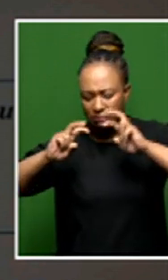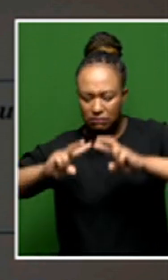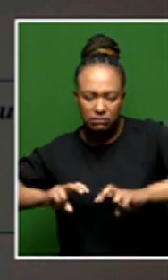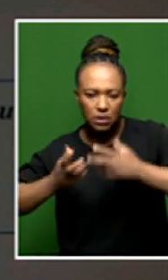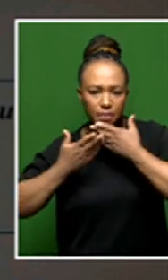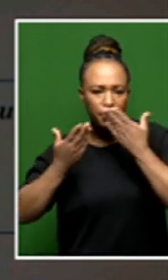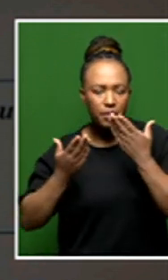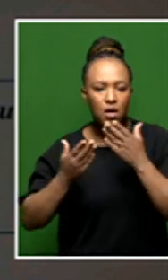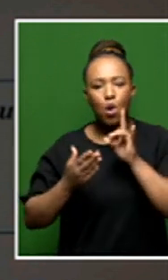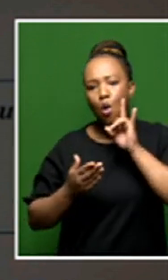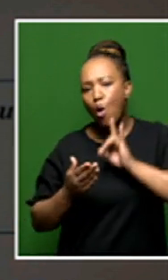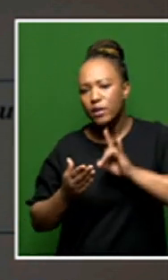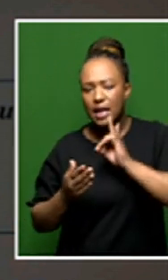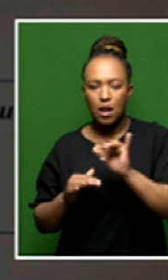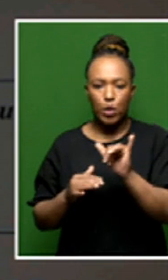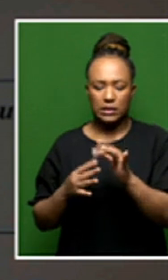we'd like to stay at.